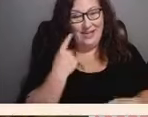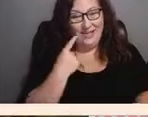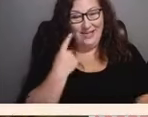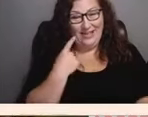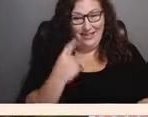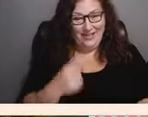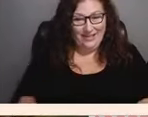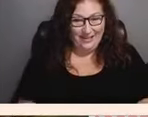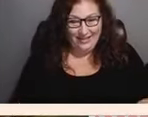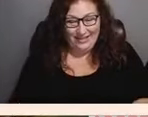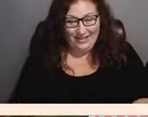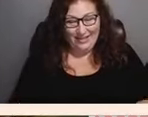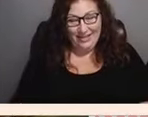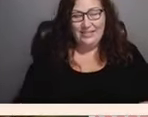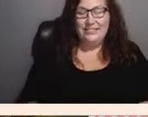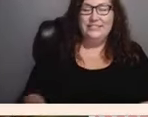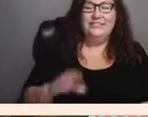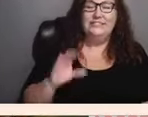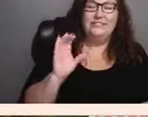See,